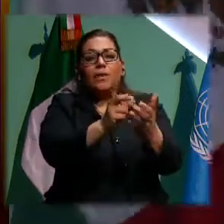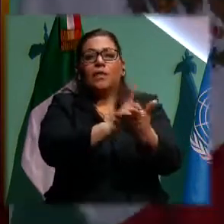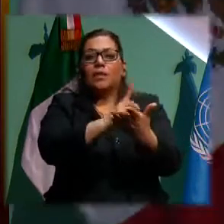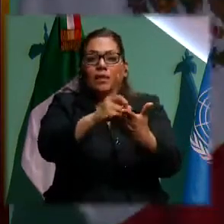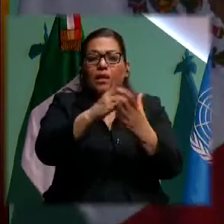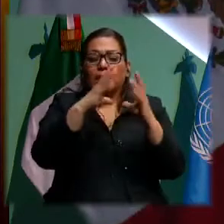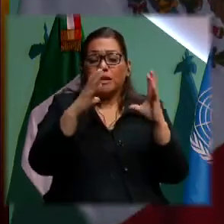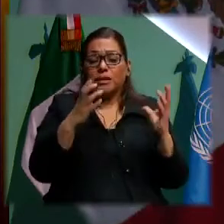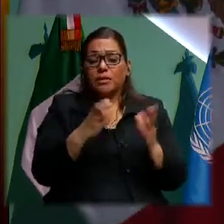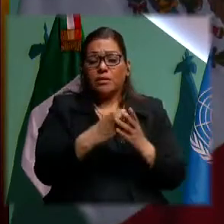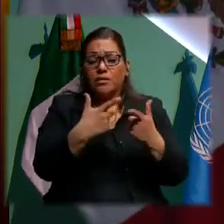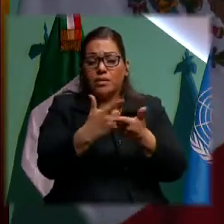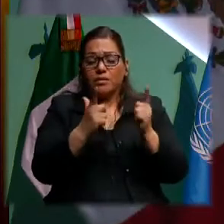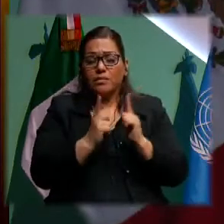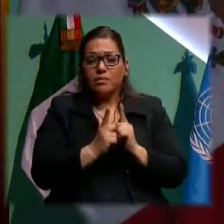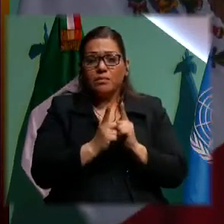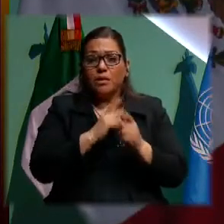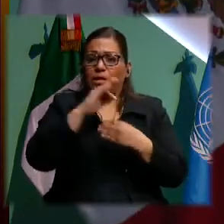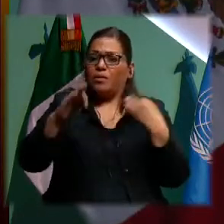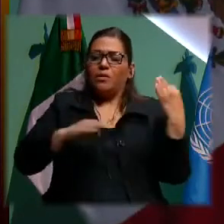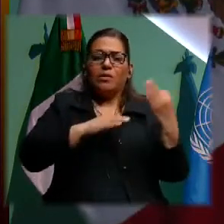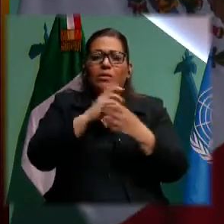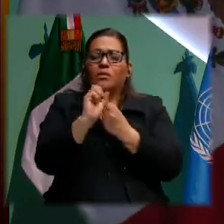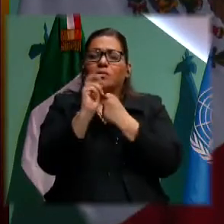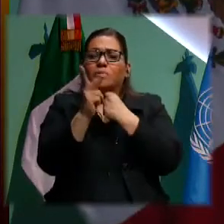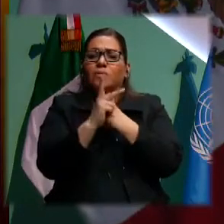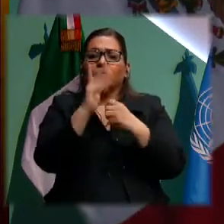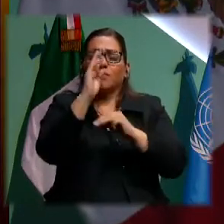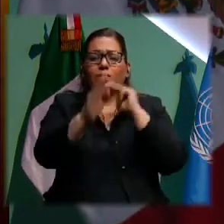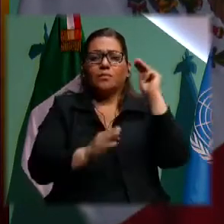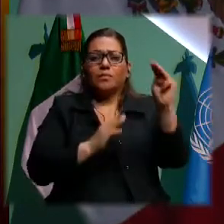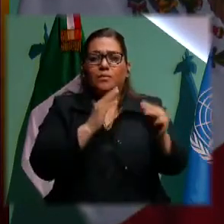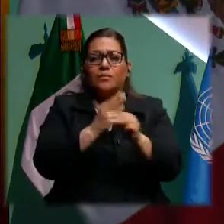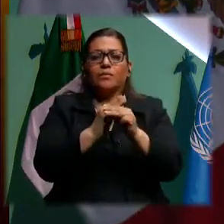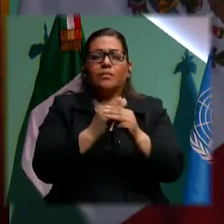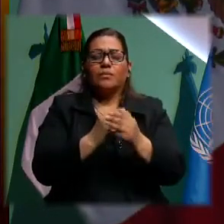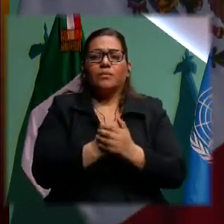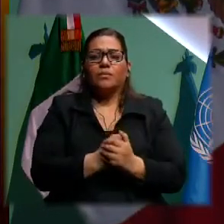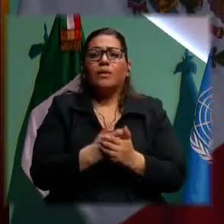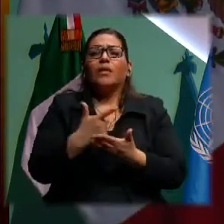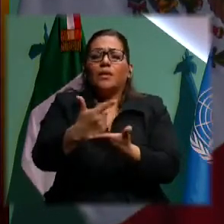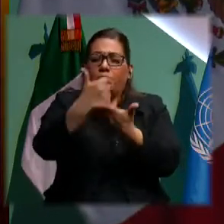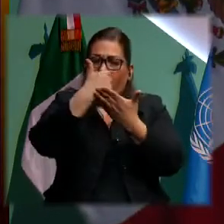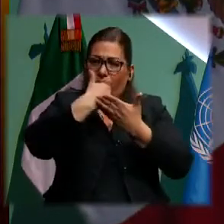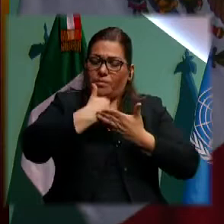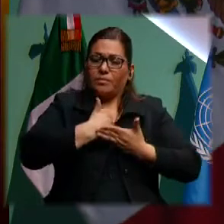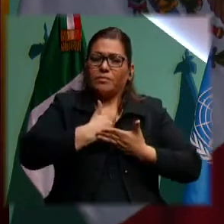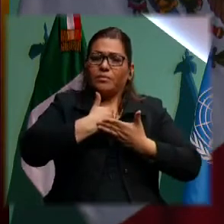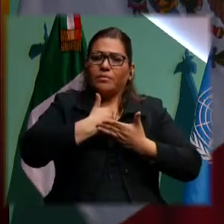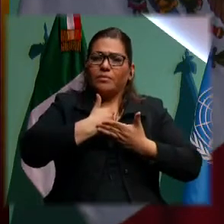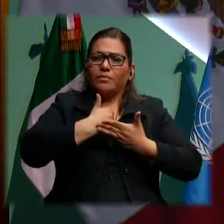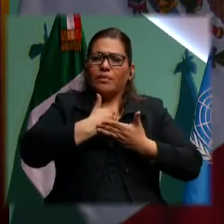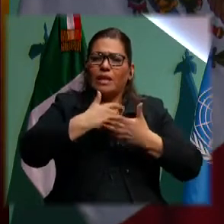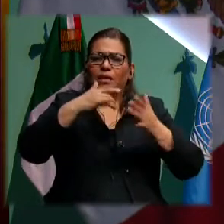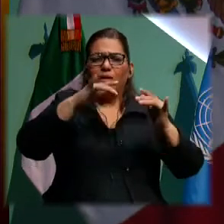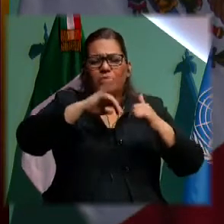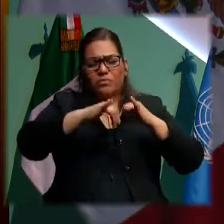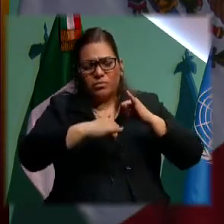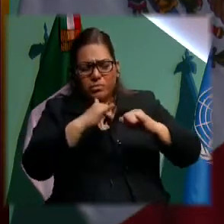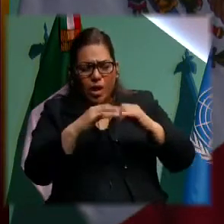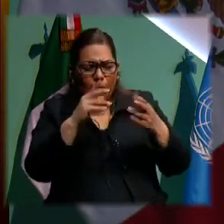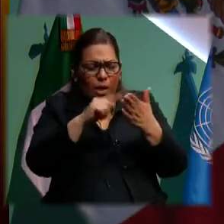the various countries of the world. It helps us have a roadmap to the work we need to